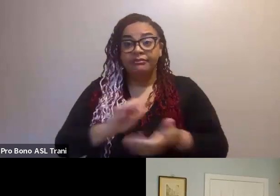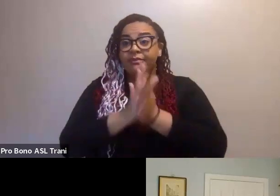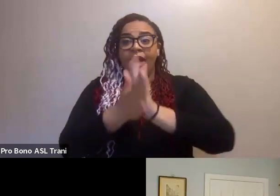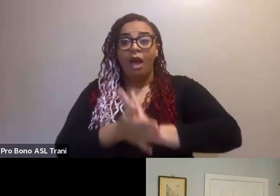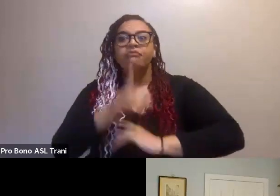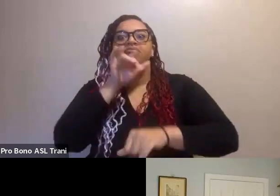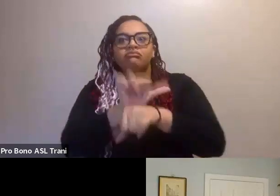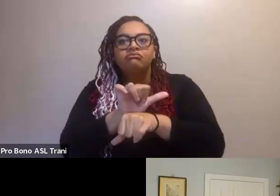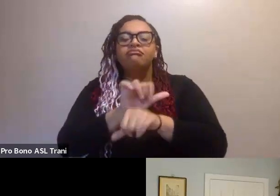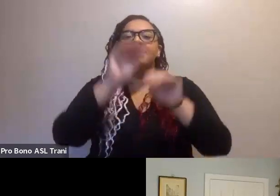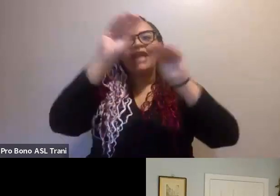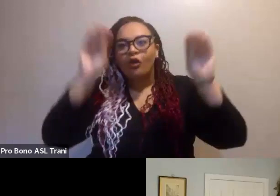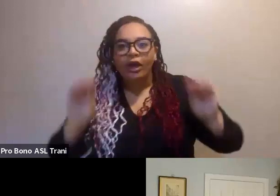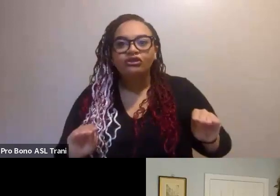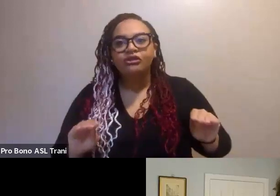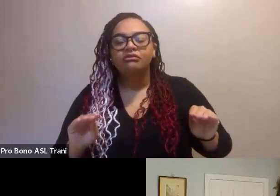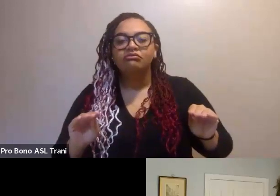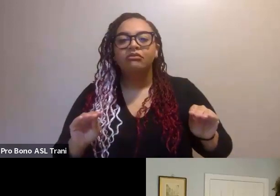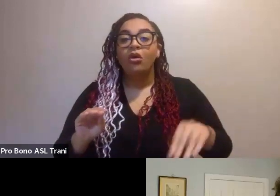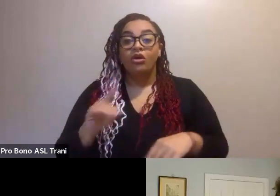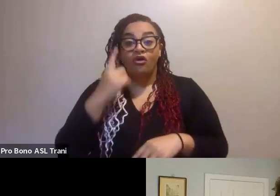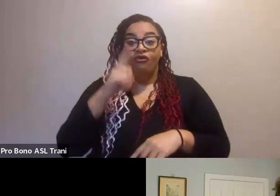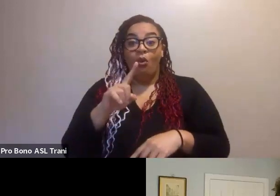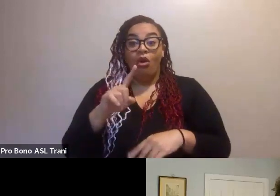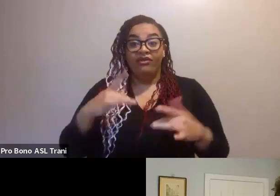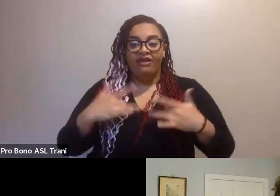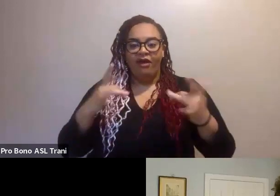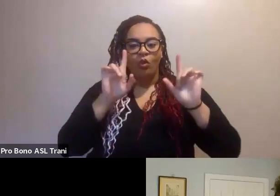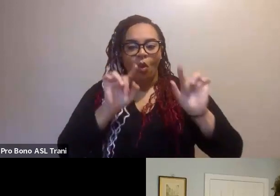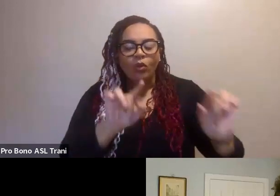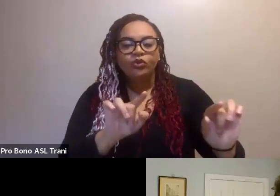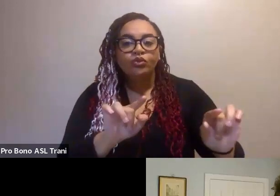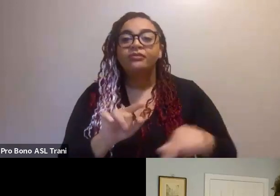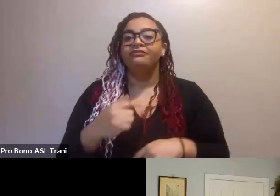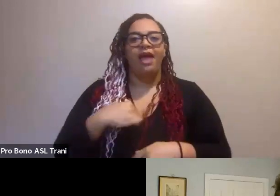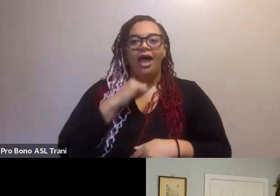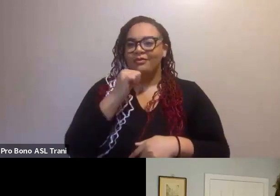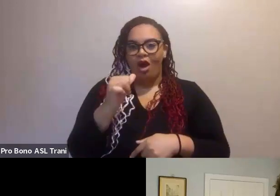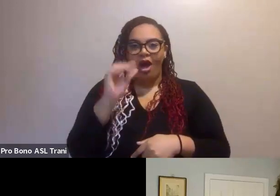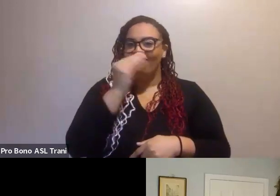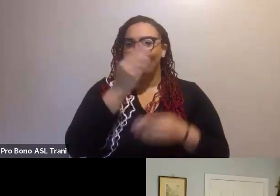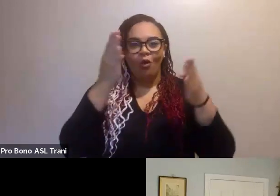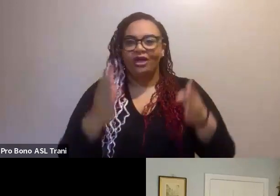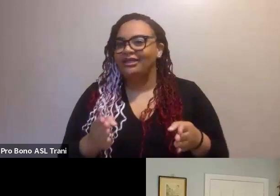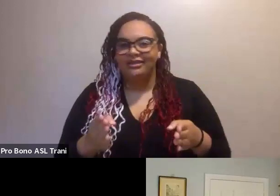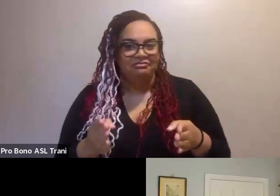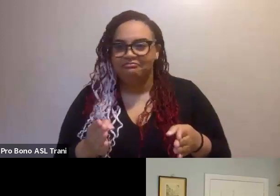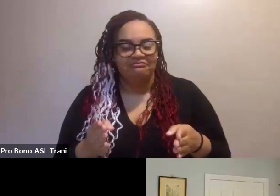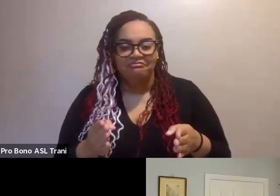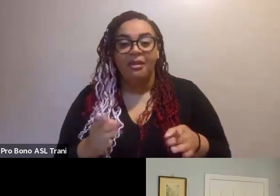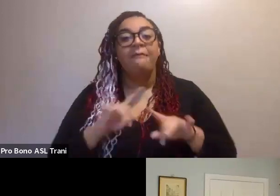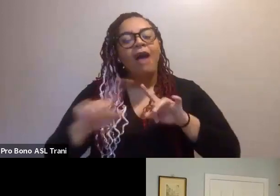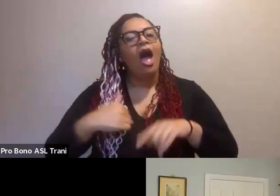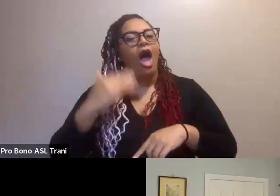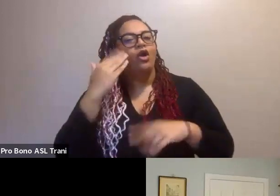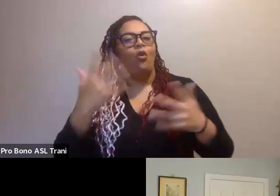decoration for maybe the actual event that you're going to be going to. So I'm not a florist. I just know what I